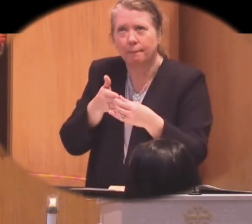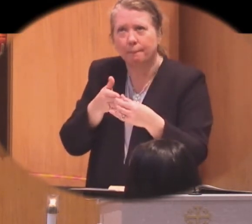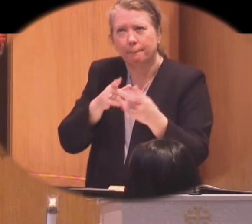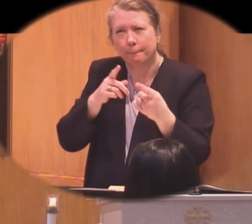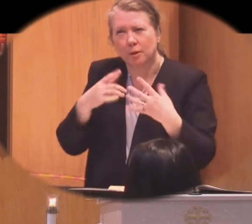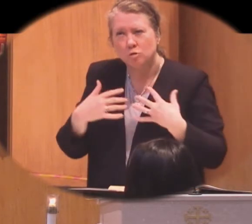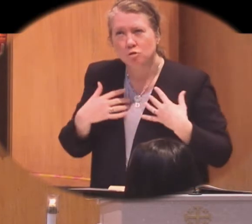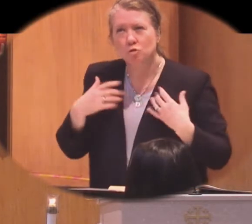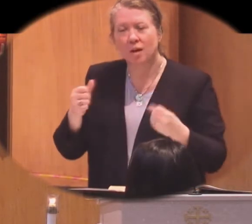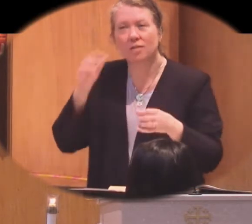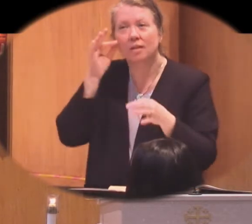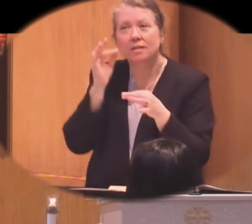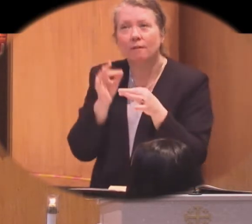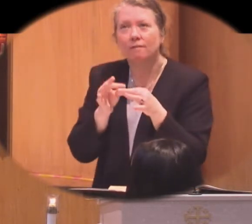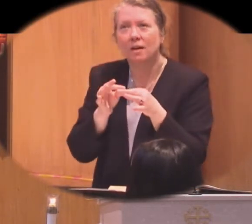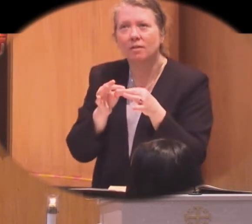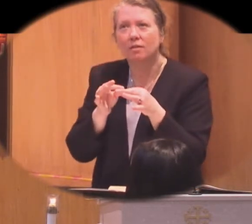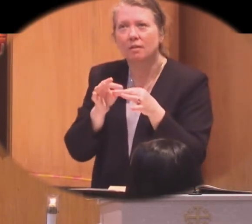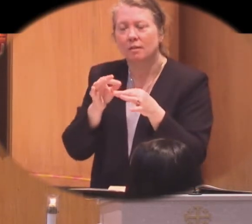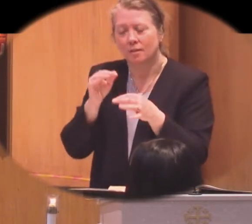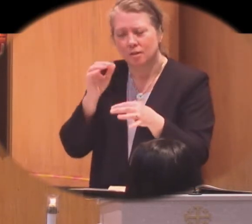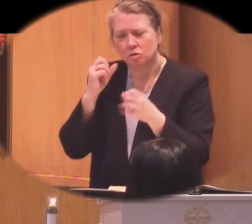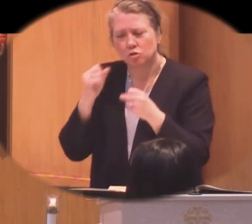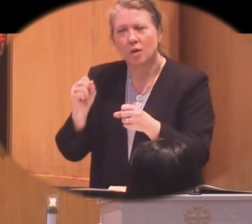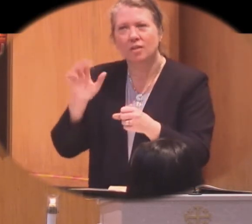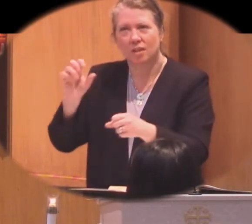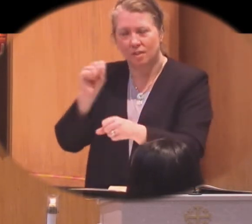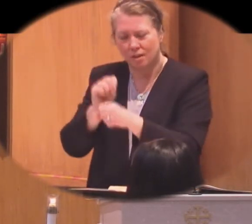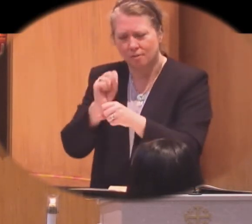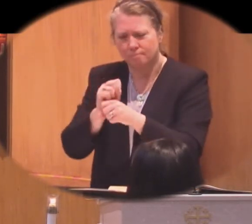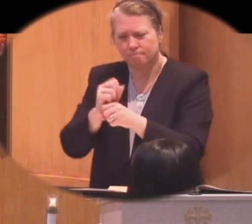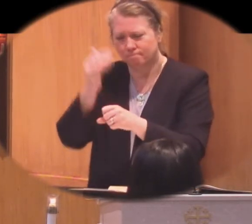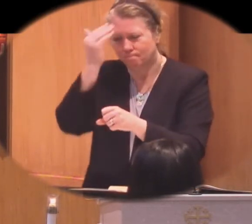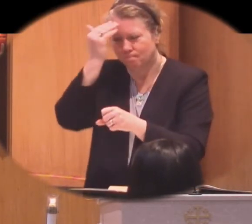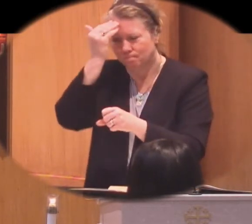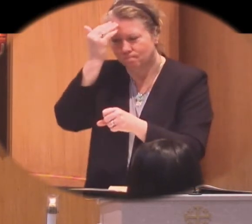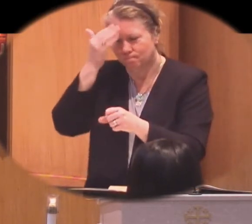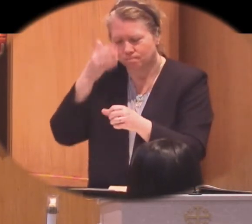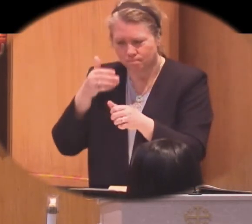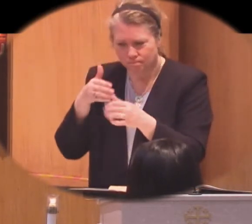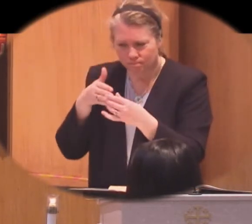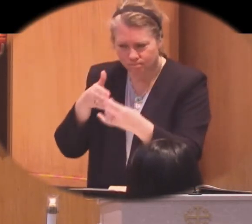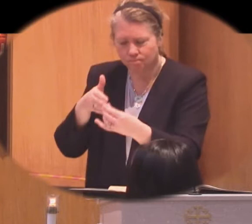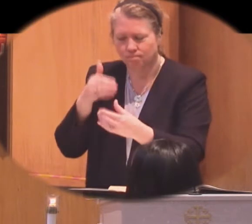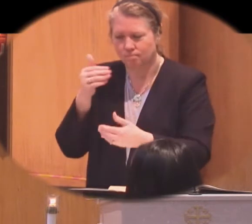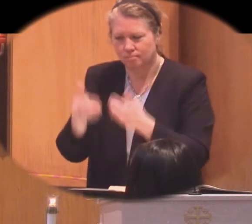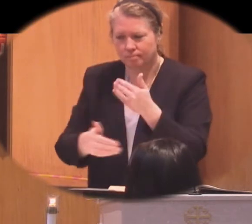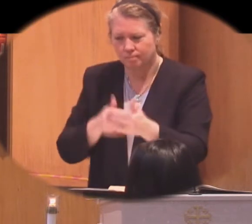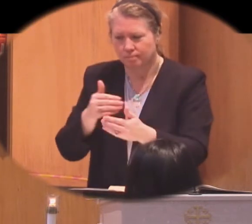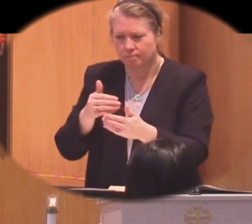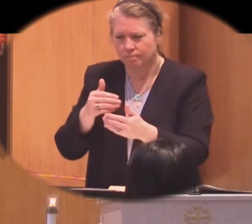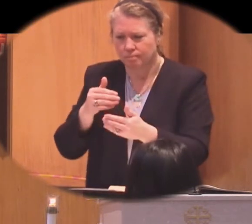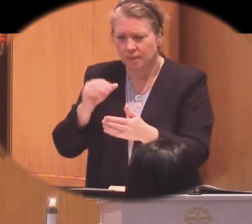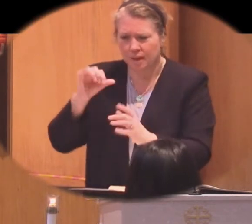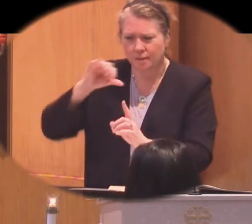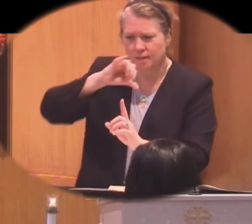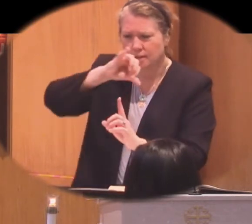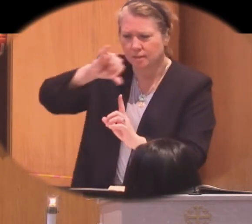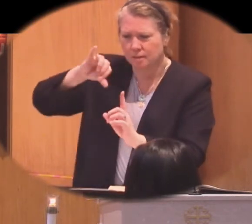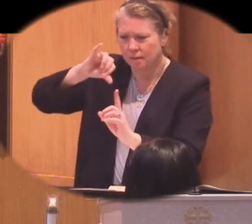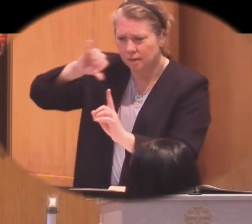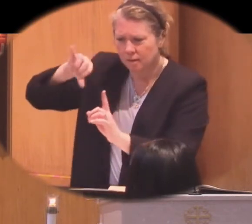vocation, build them into the kingdom of your Son, and seal them with the Spirit of your